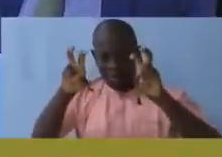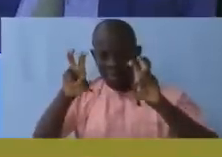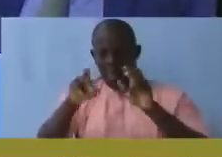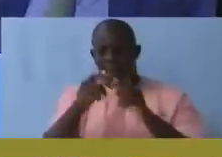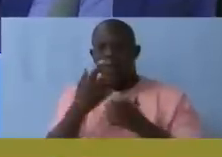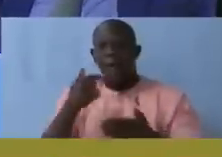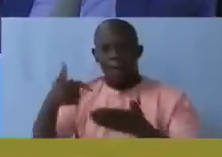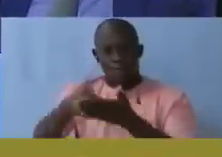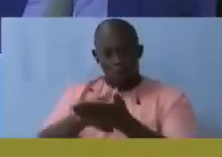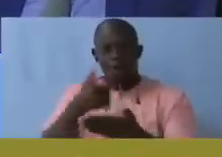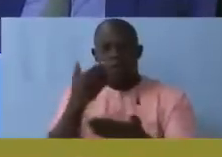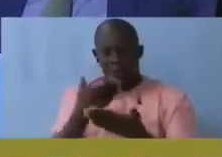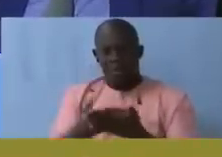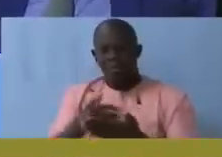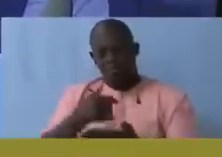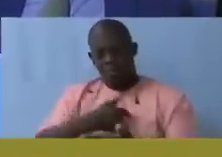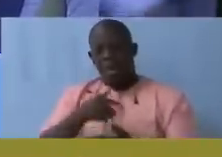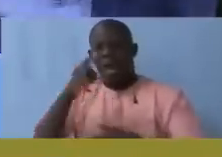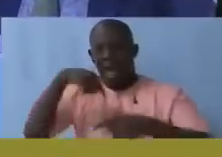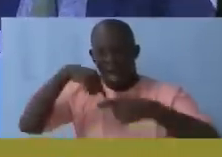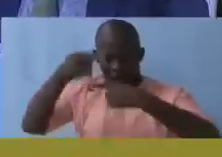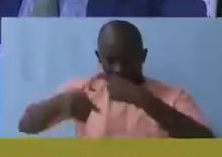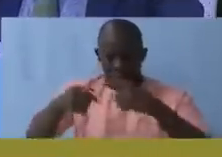I'll bring back the results. In what language were they speaking?